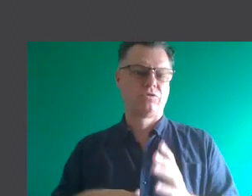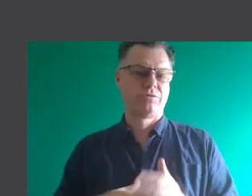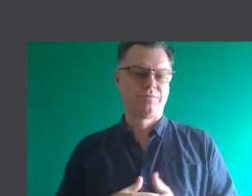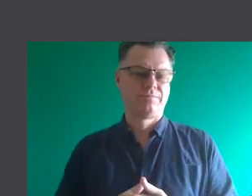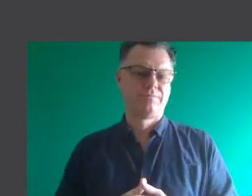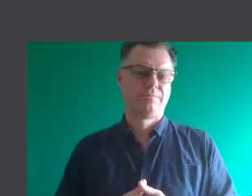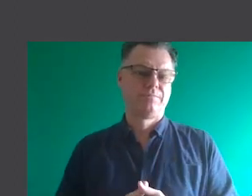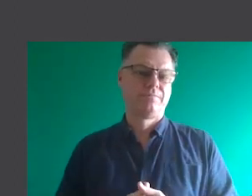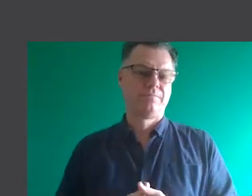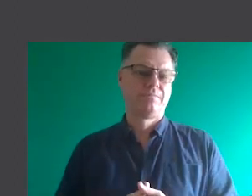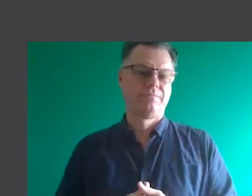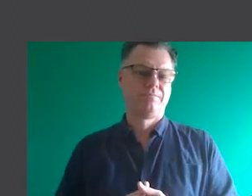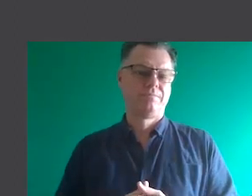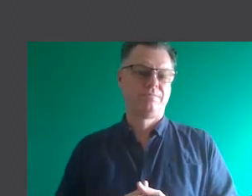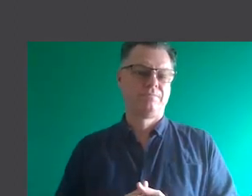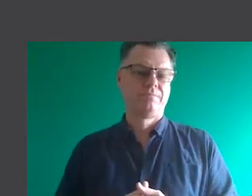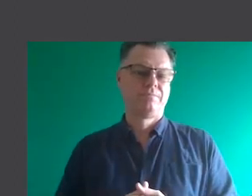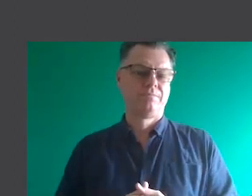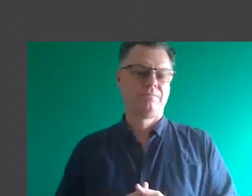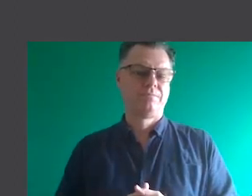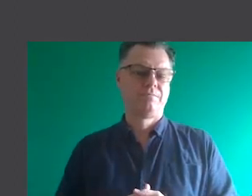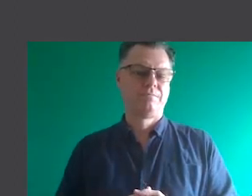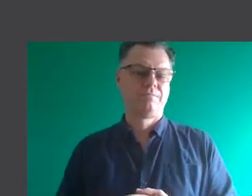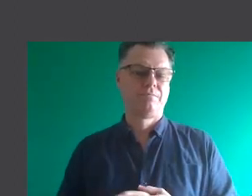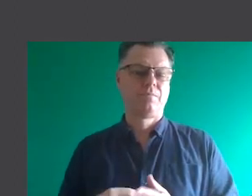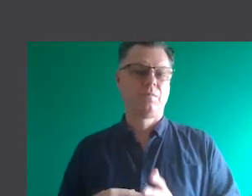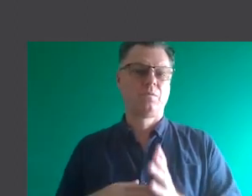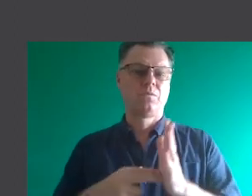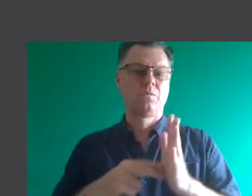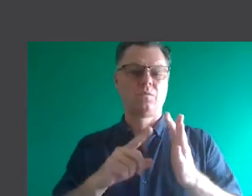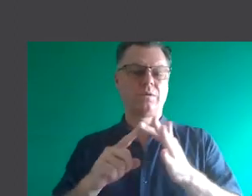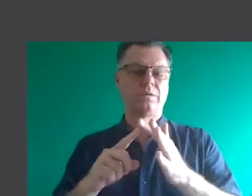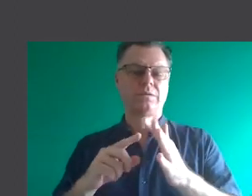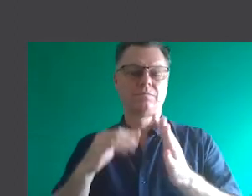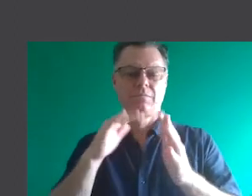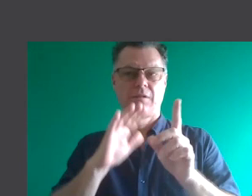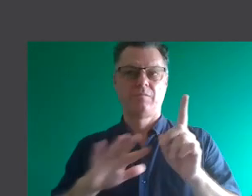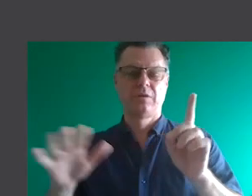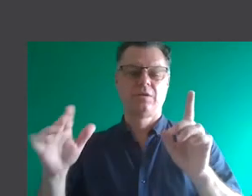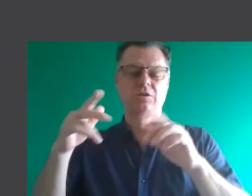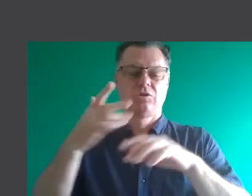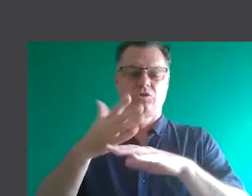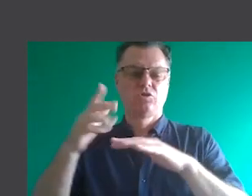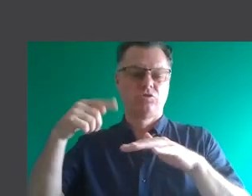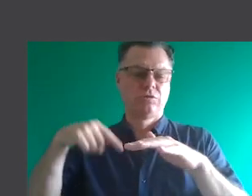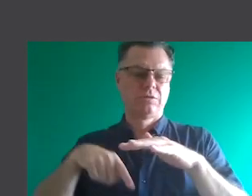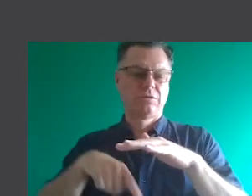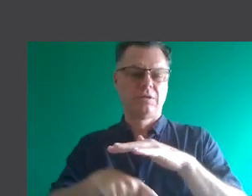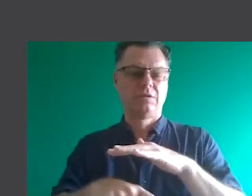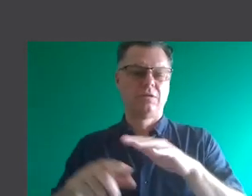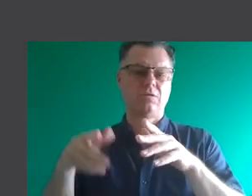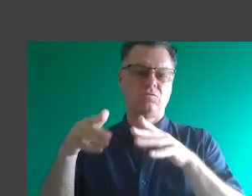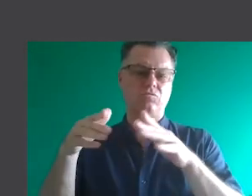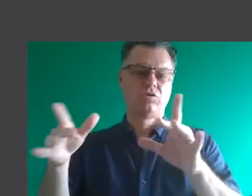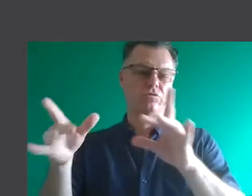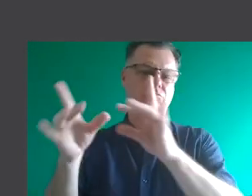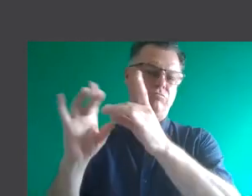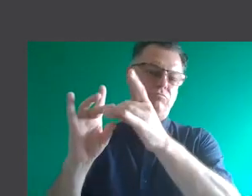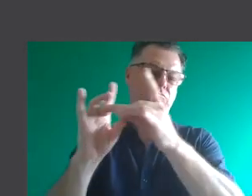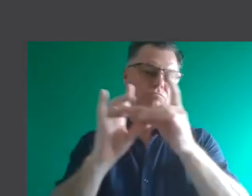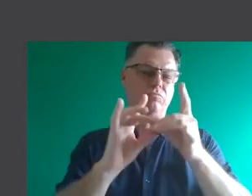is the largest project that we're currently running, which is obviously the tunnels and the roads to join the North East with the rest of